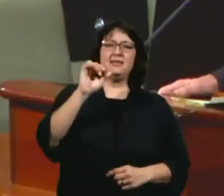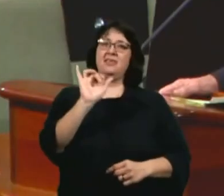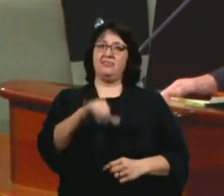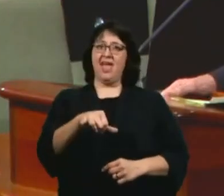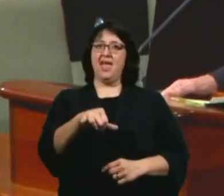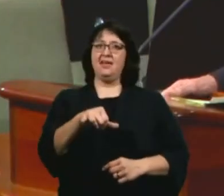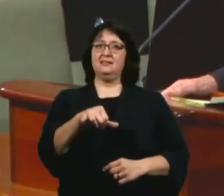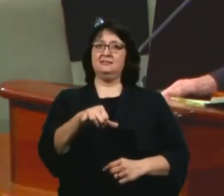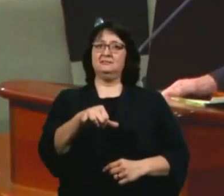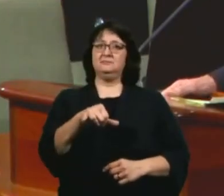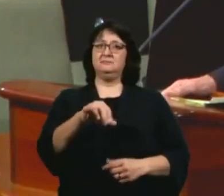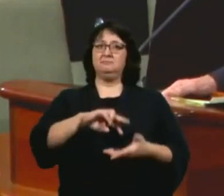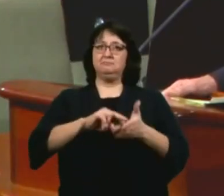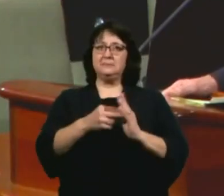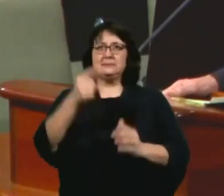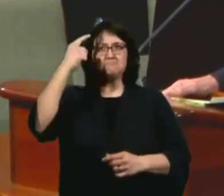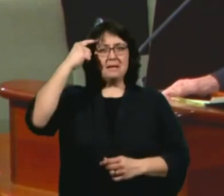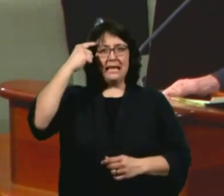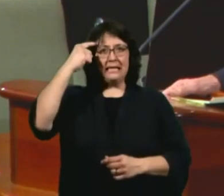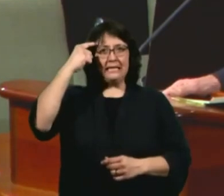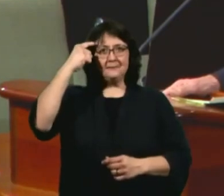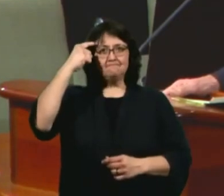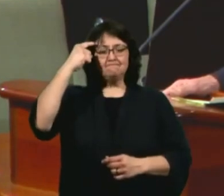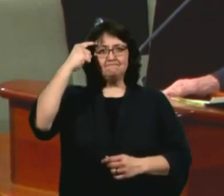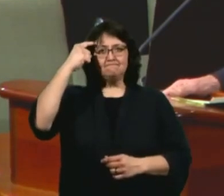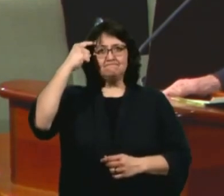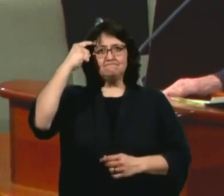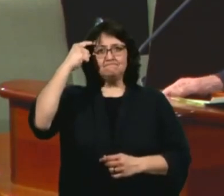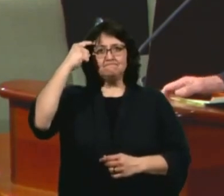that's mentally